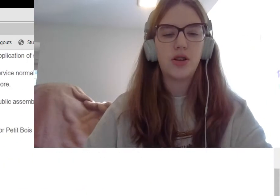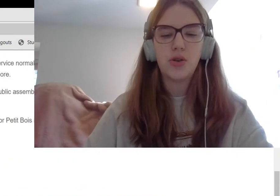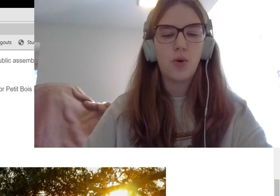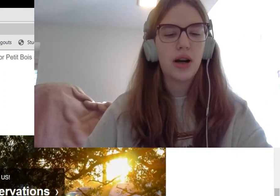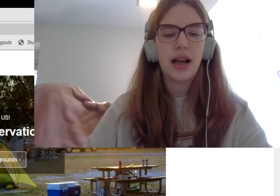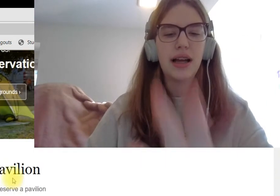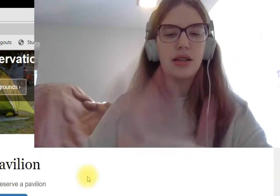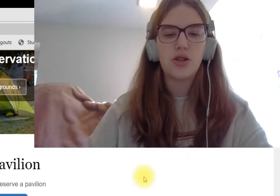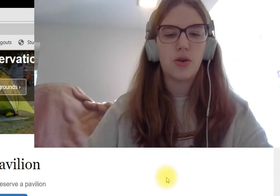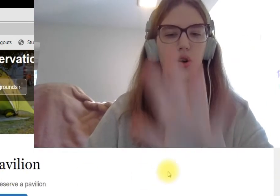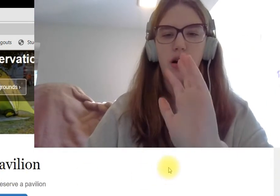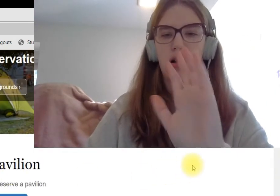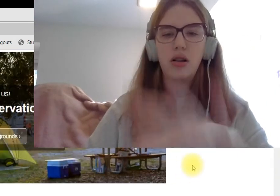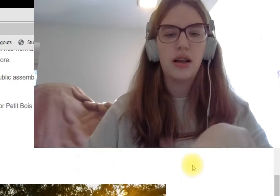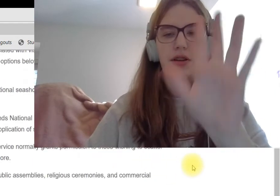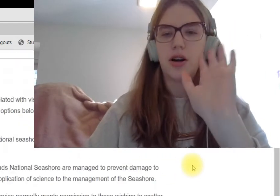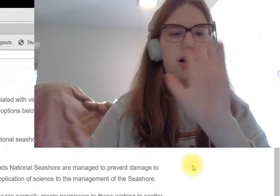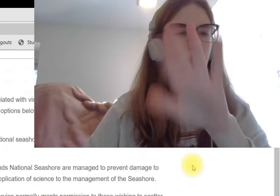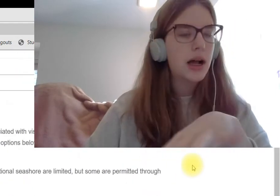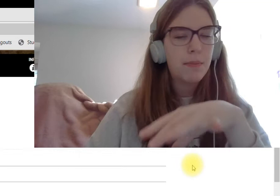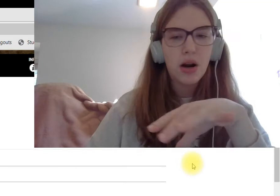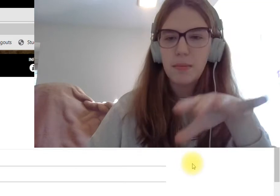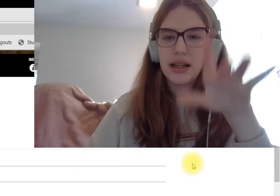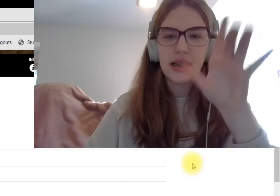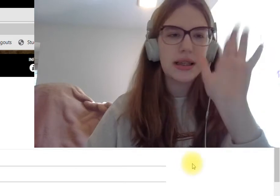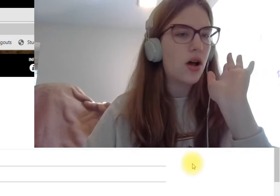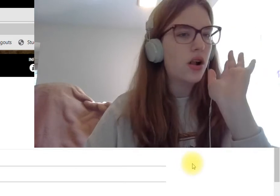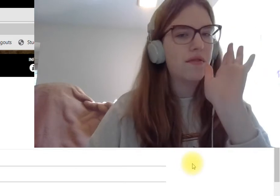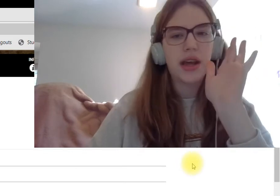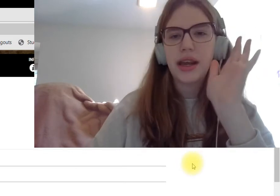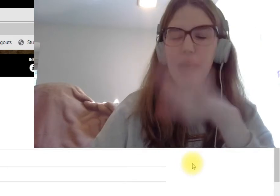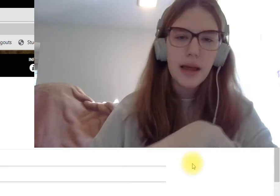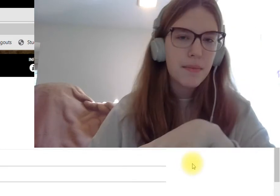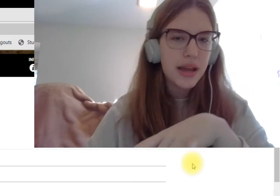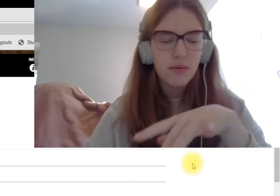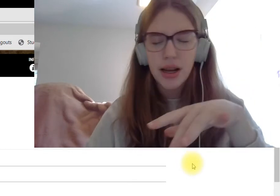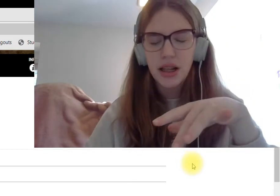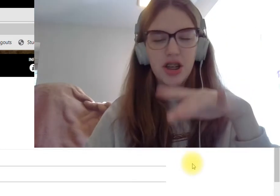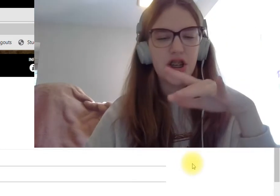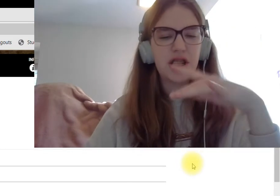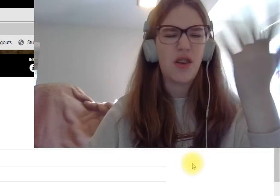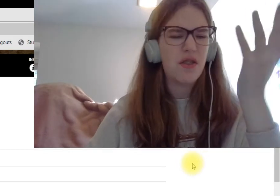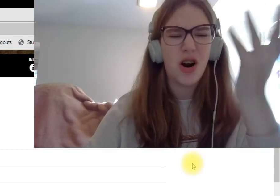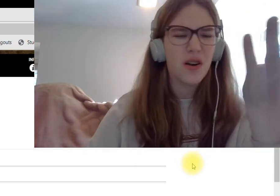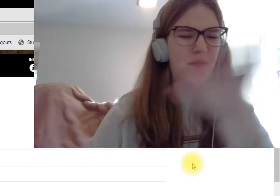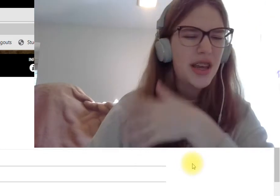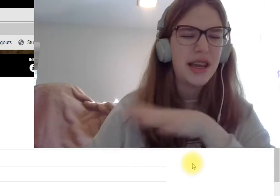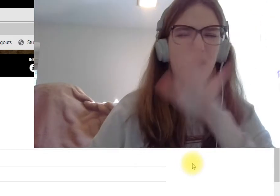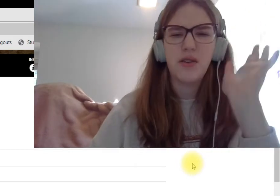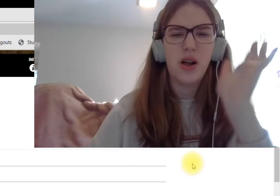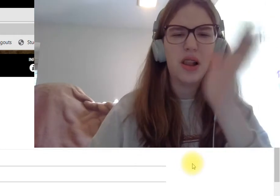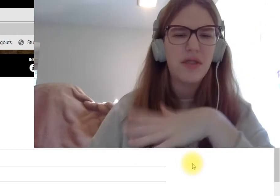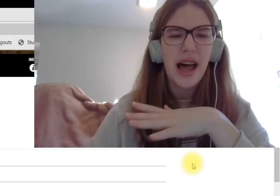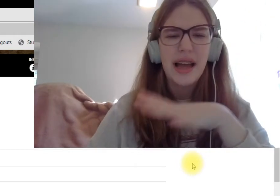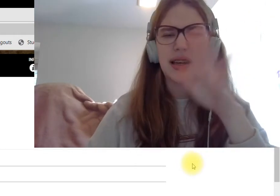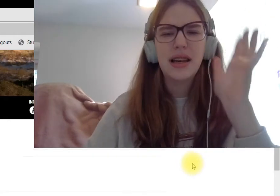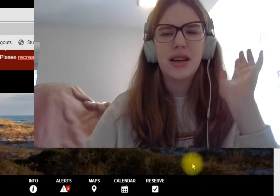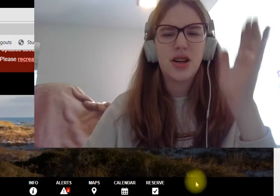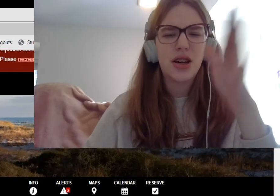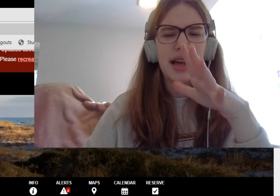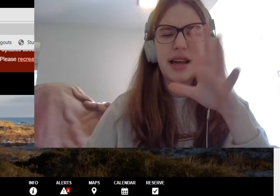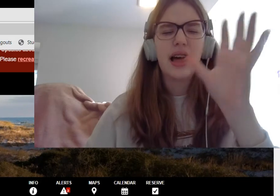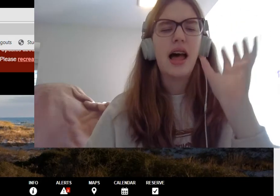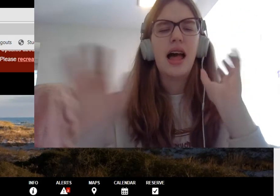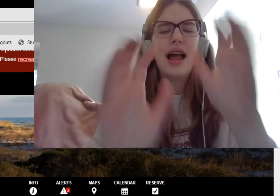you organize and sort all of your permits, all of the camping regulations. If you have an RV, it'll give you all of that